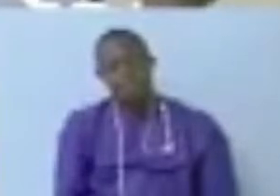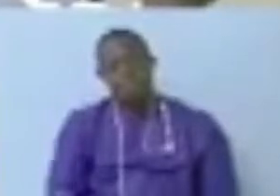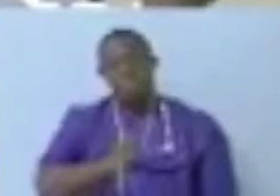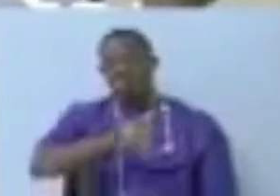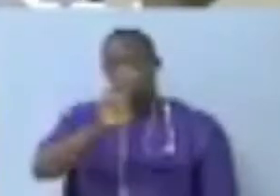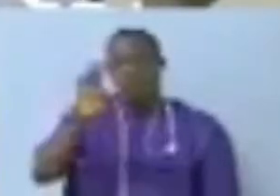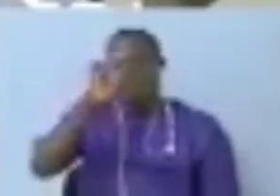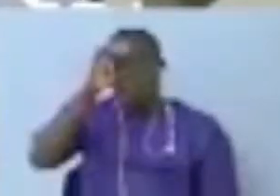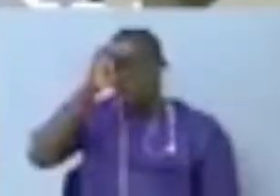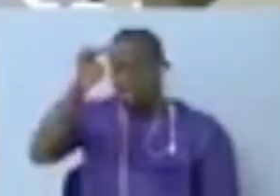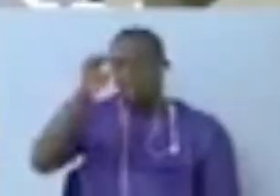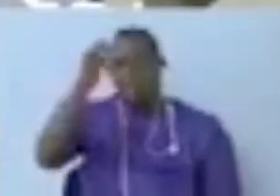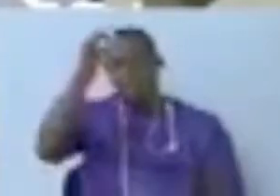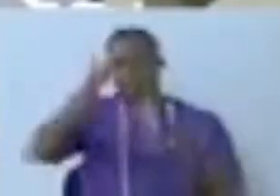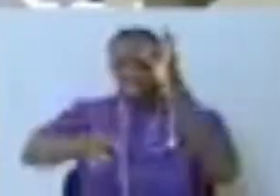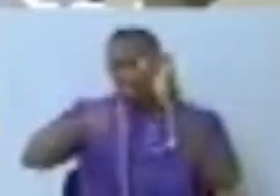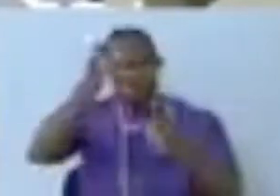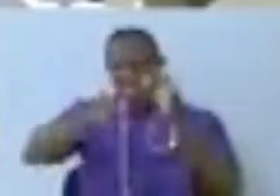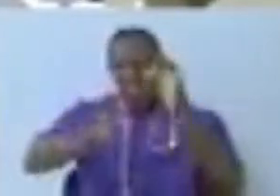the Ministry of Justice.